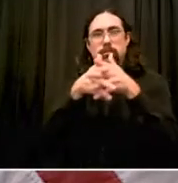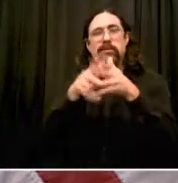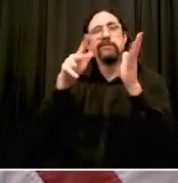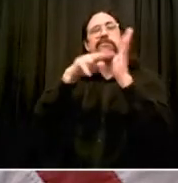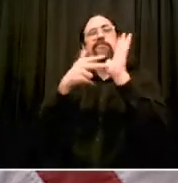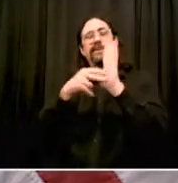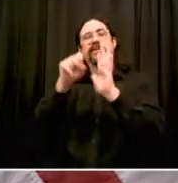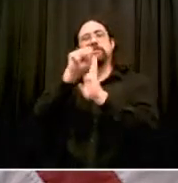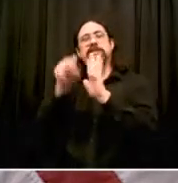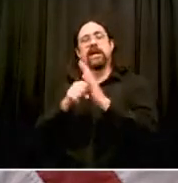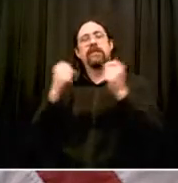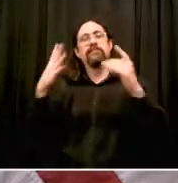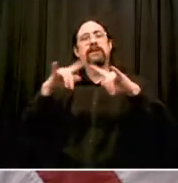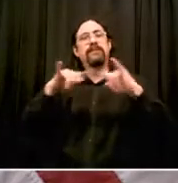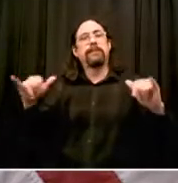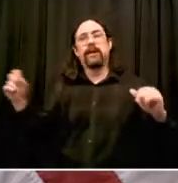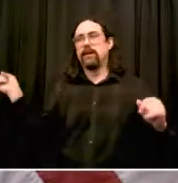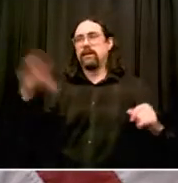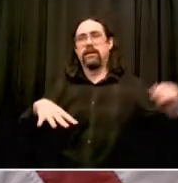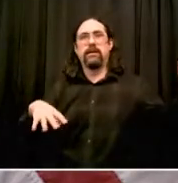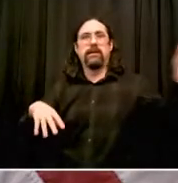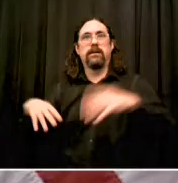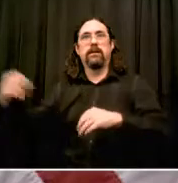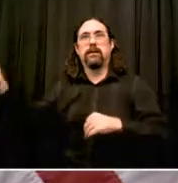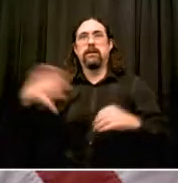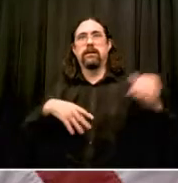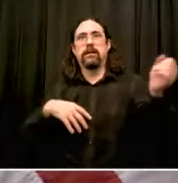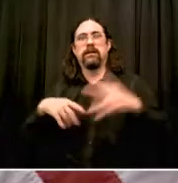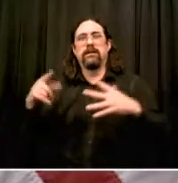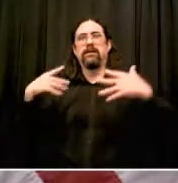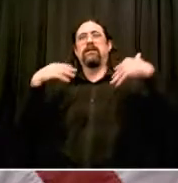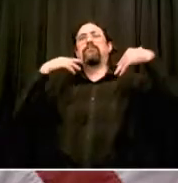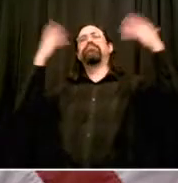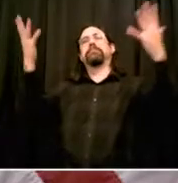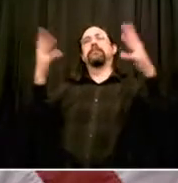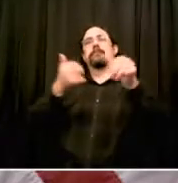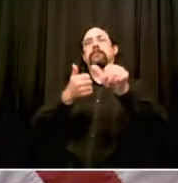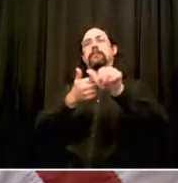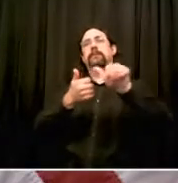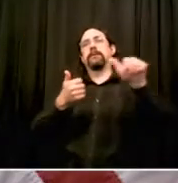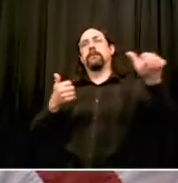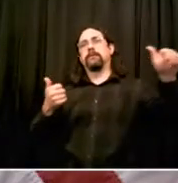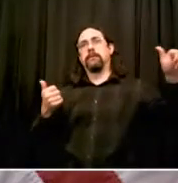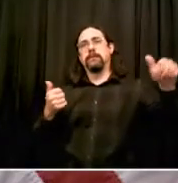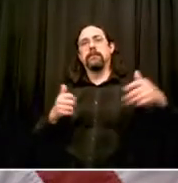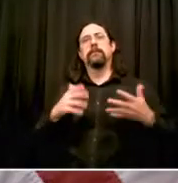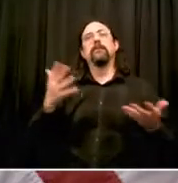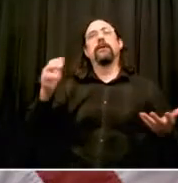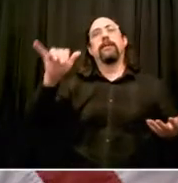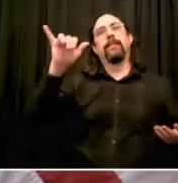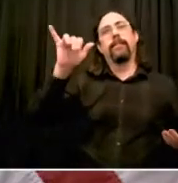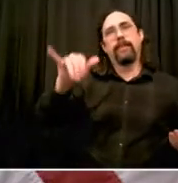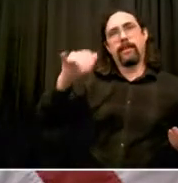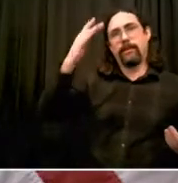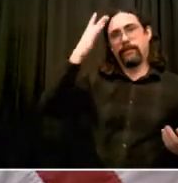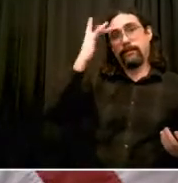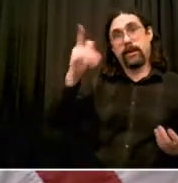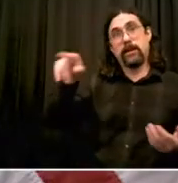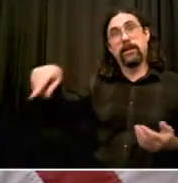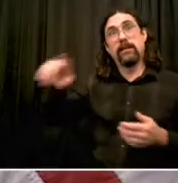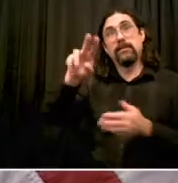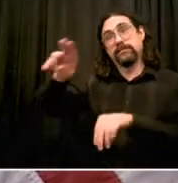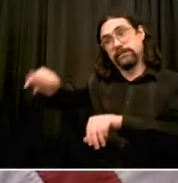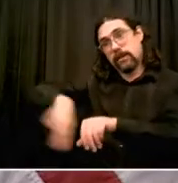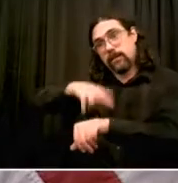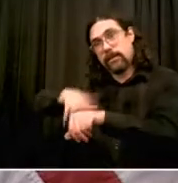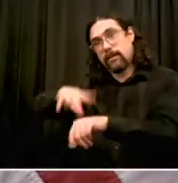working overwhelmingly until we hit this glitch. But we are telling you now that in many ways that has been resolved and people can have confidence in